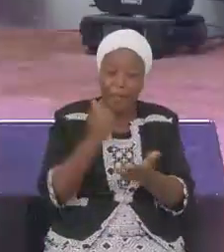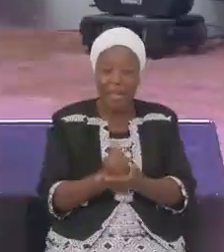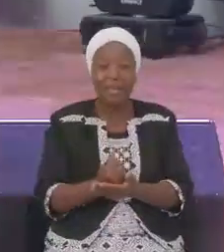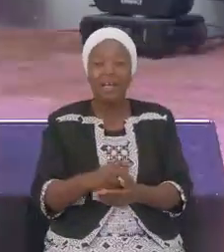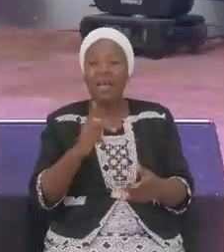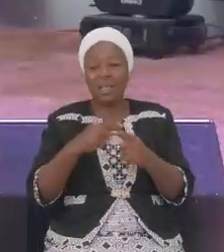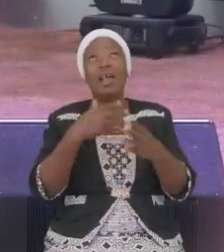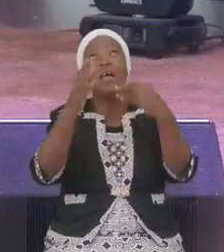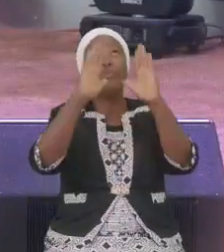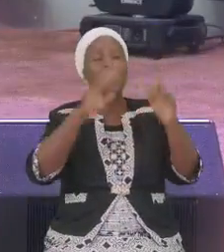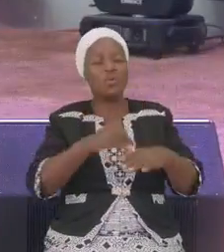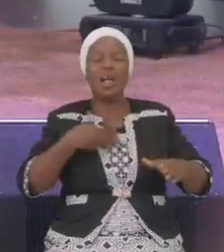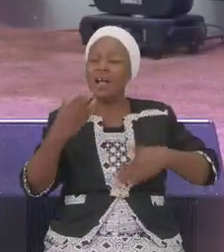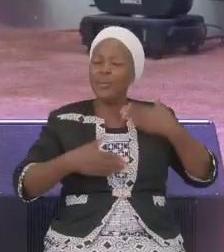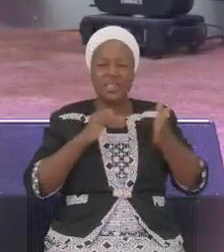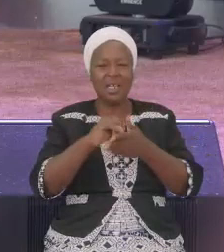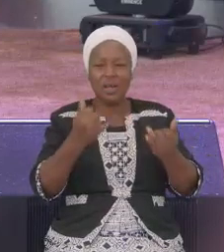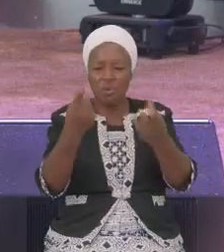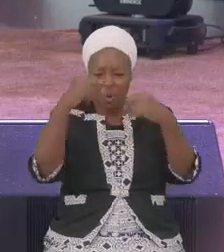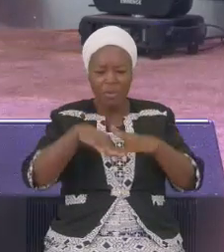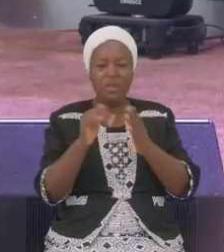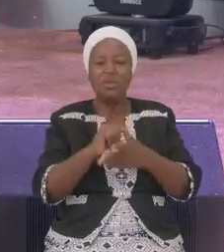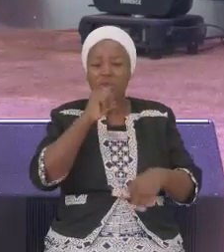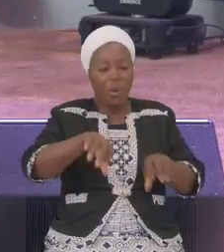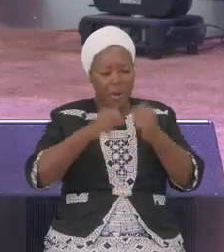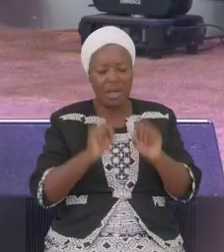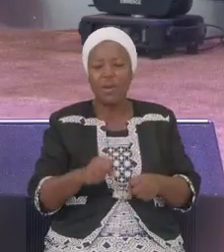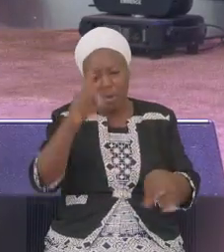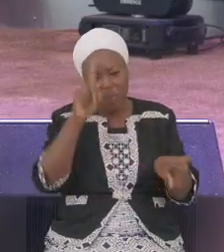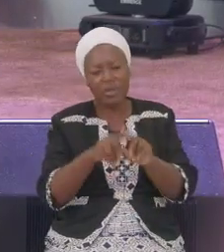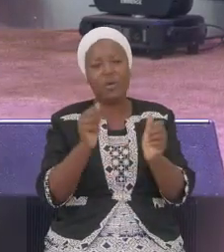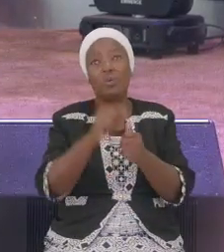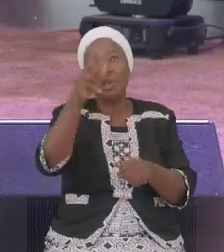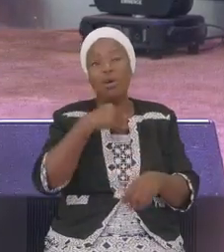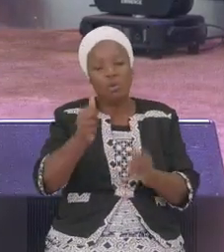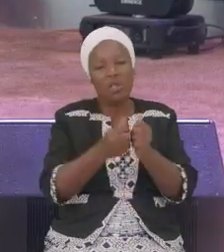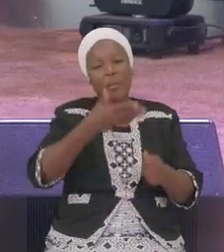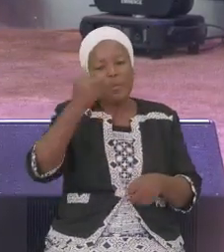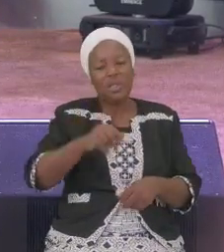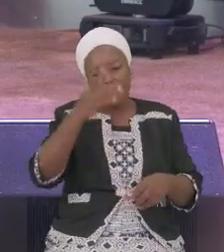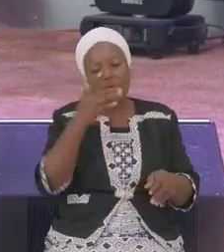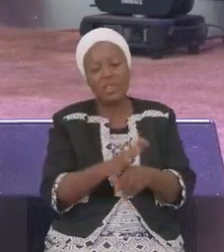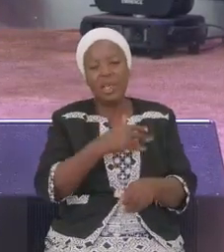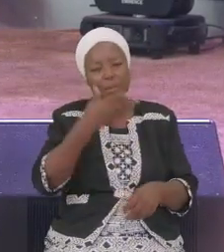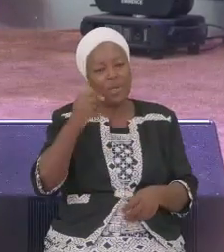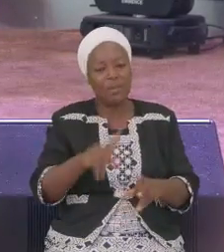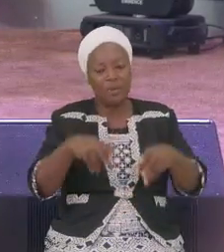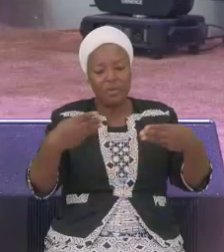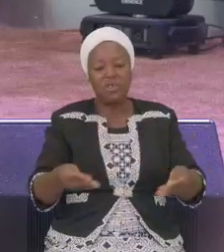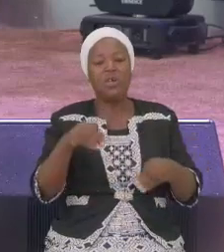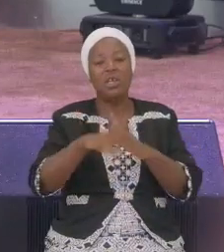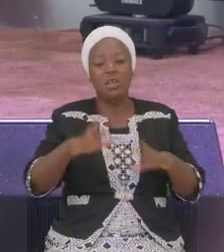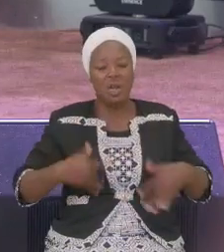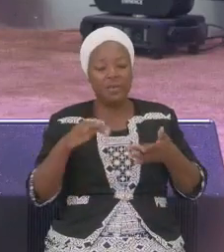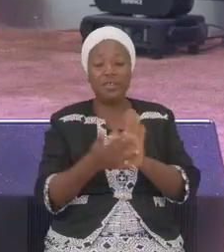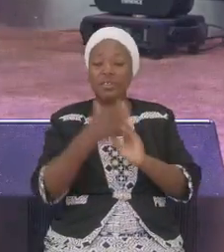into an unbreakable covenant with God, with better promises and better provision in your life,